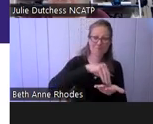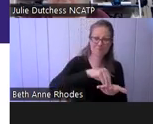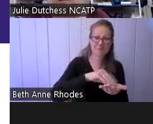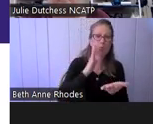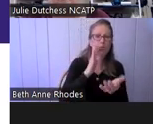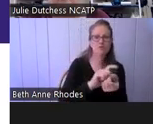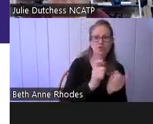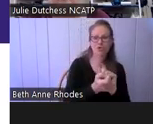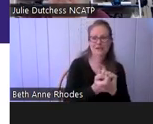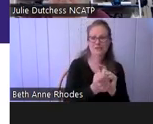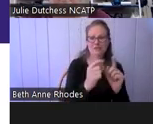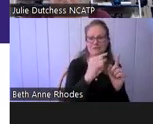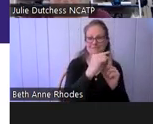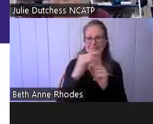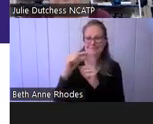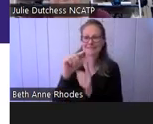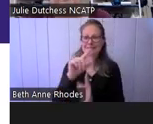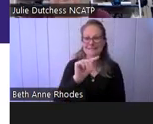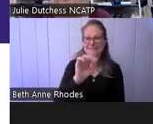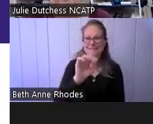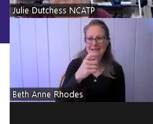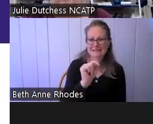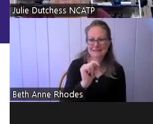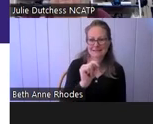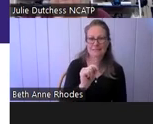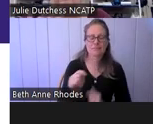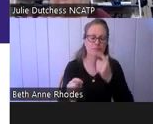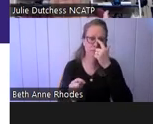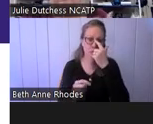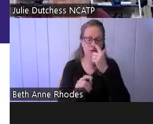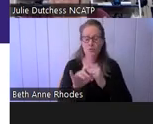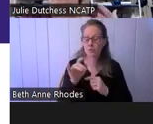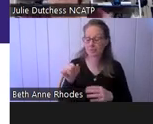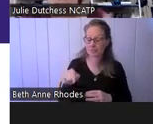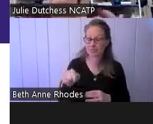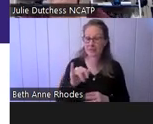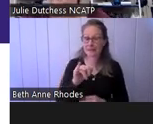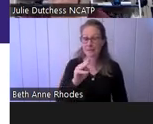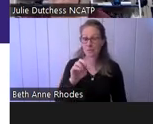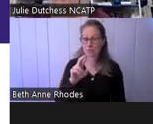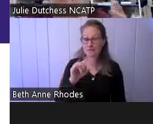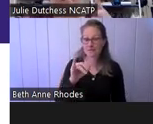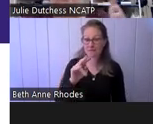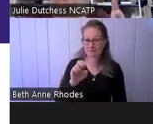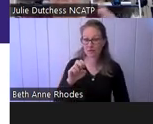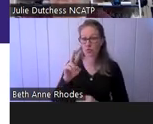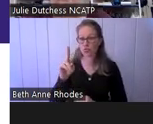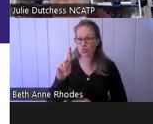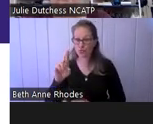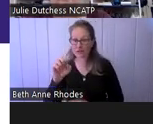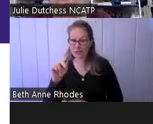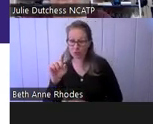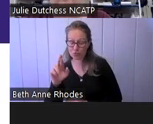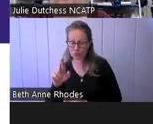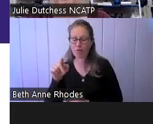because I mentioned it has Immersive Reader. So Immersive Reader comes in with the Microsoft Office. And this is one of